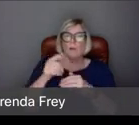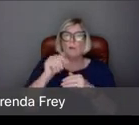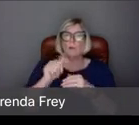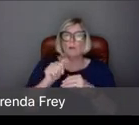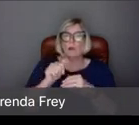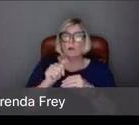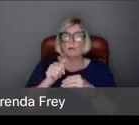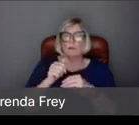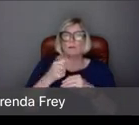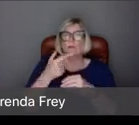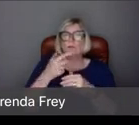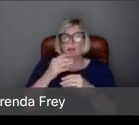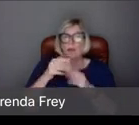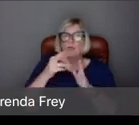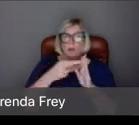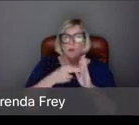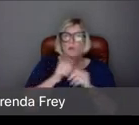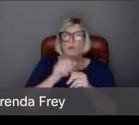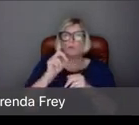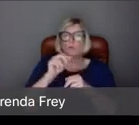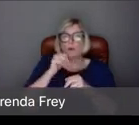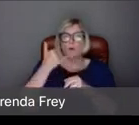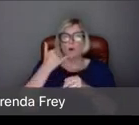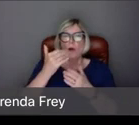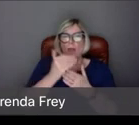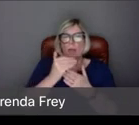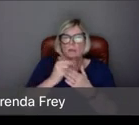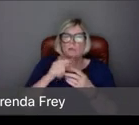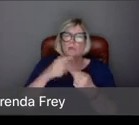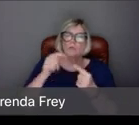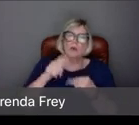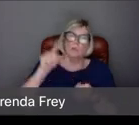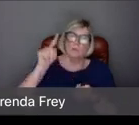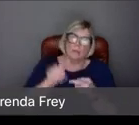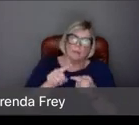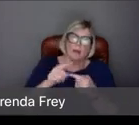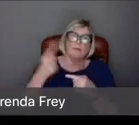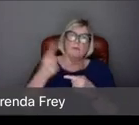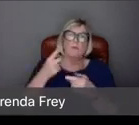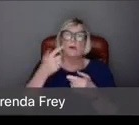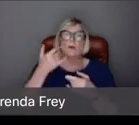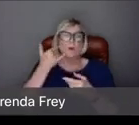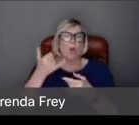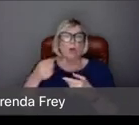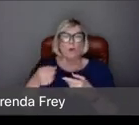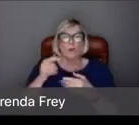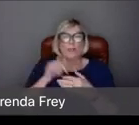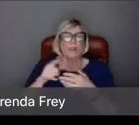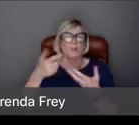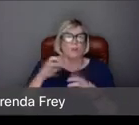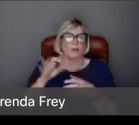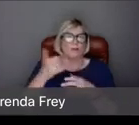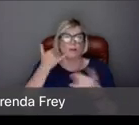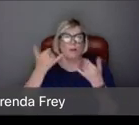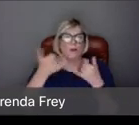them. You can also register with the do not call list to try to minimize some unwanted calls. However,